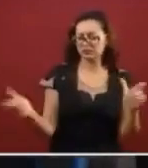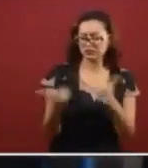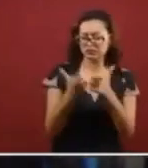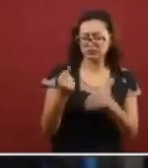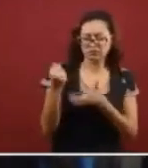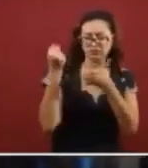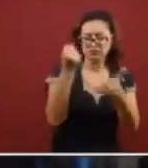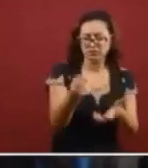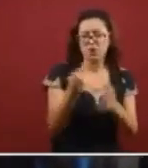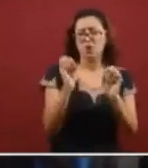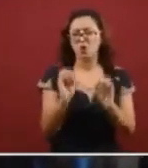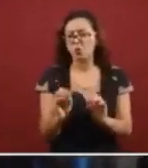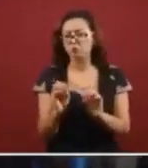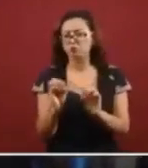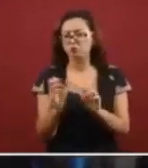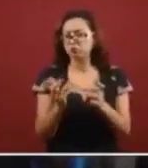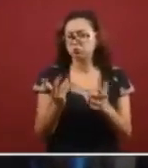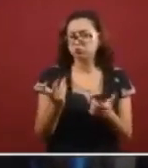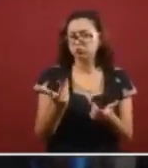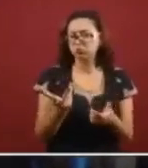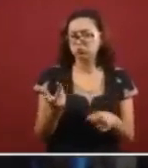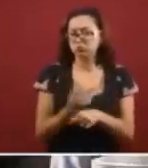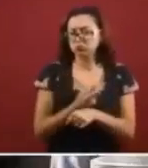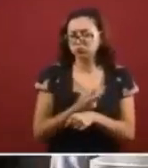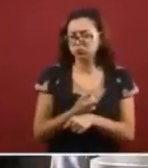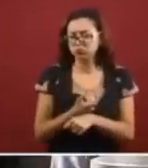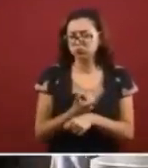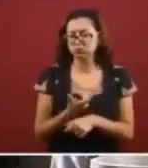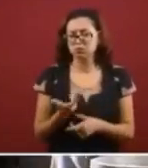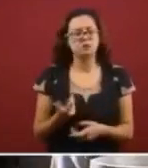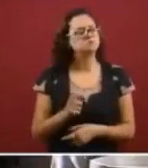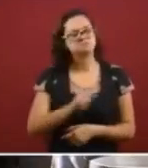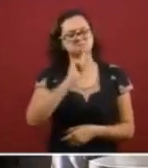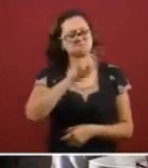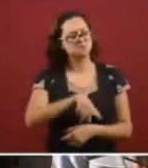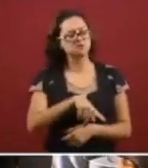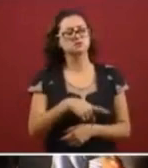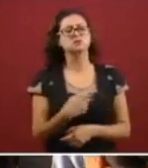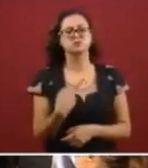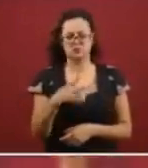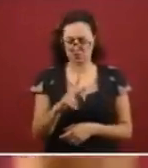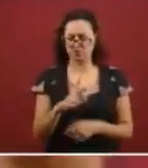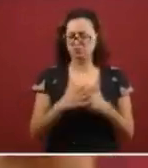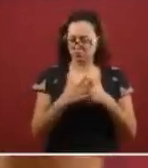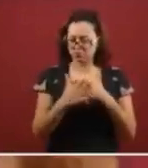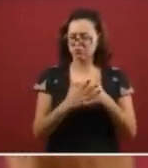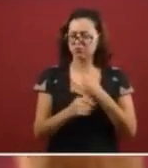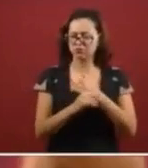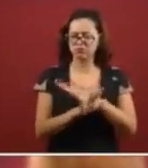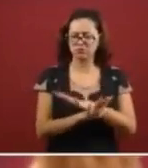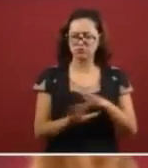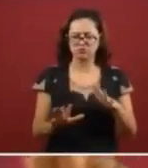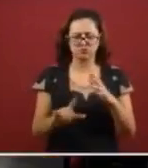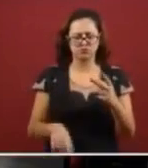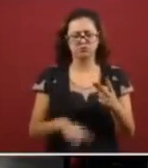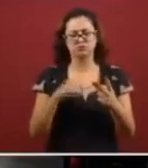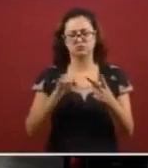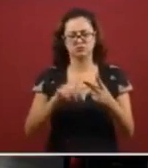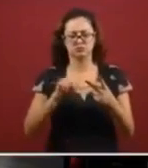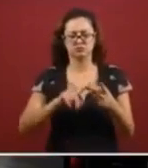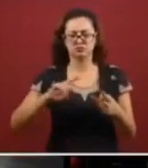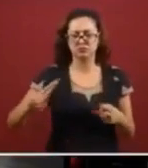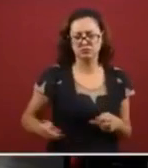Have you got any advancements on the video commission? Yes, but we will inform you.